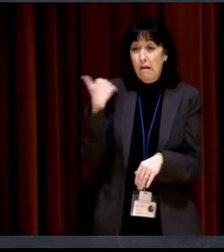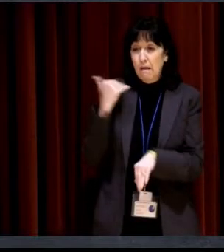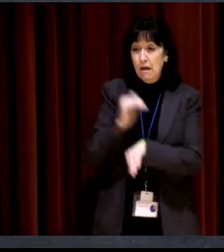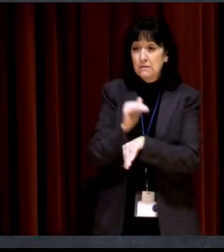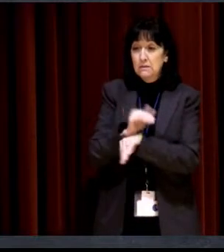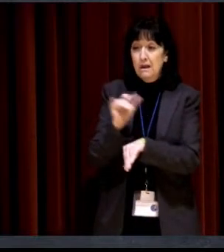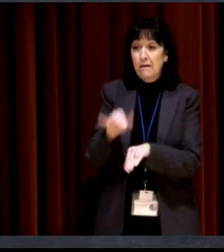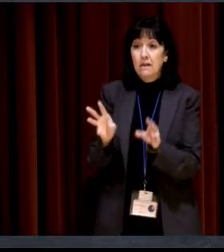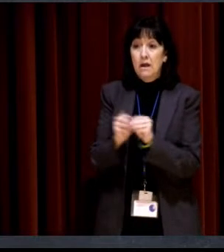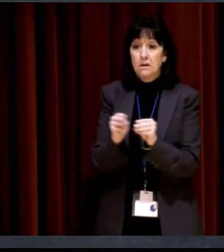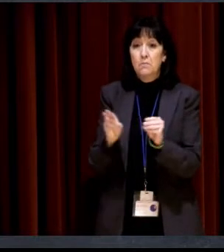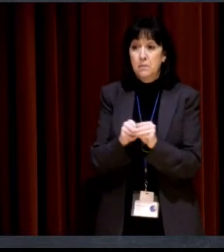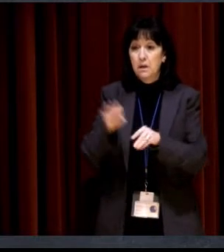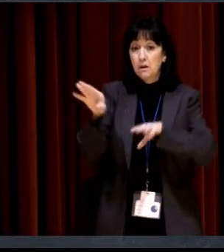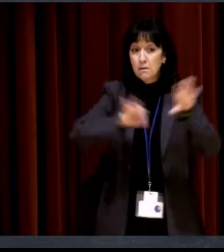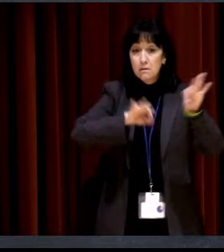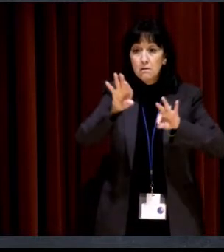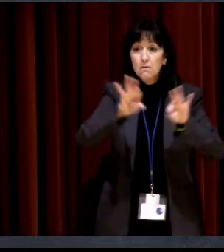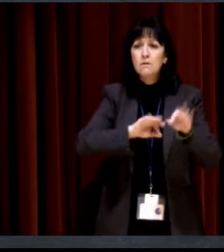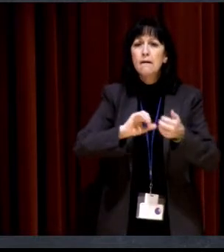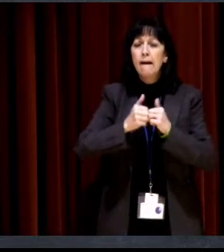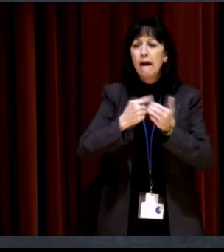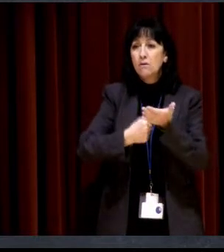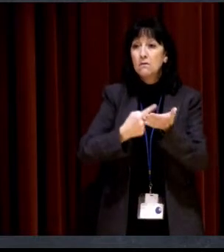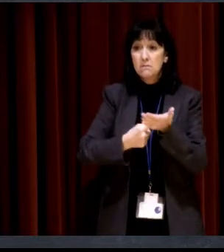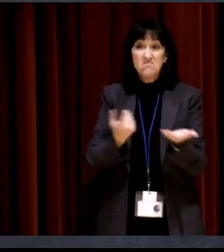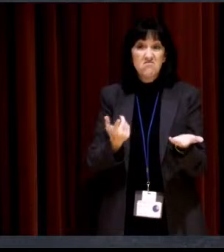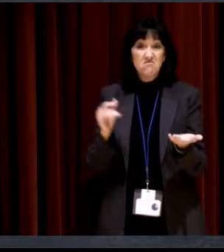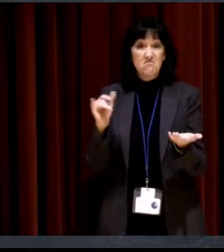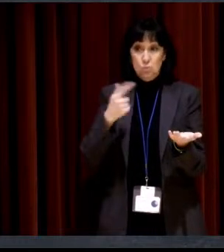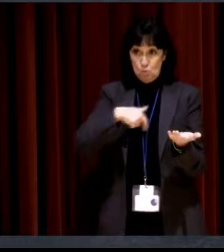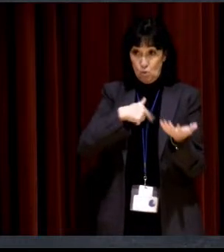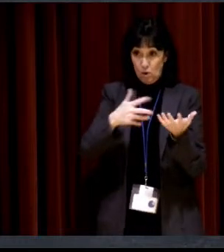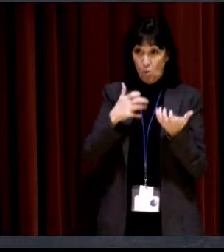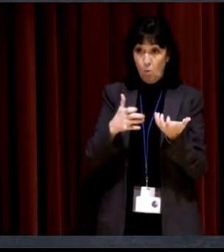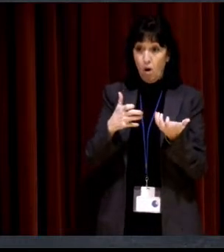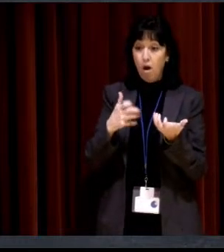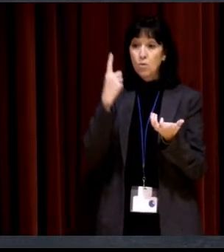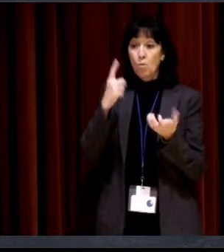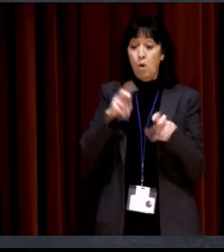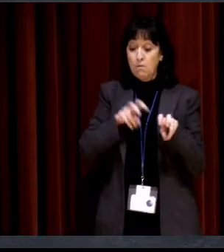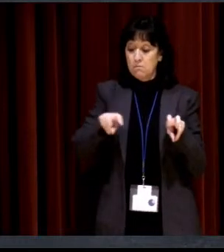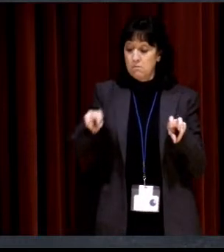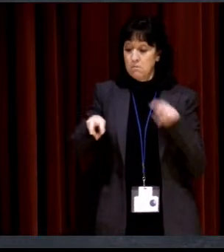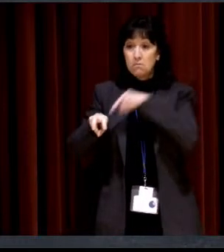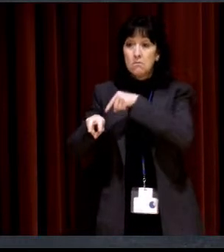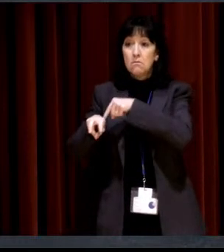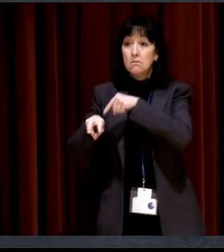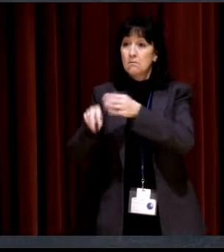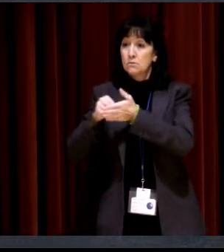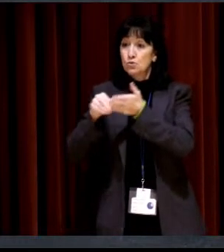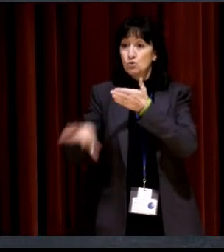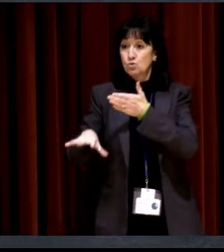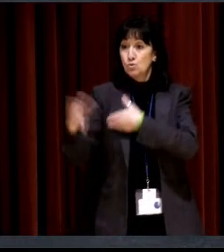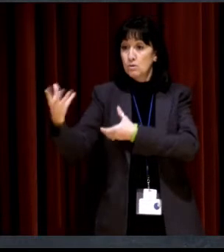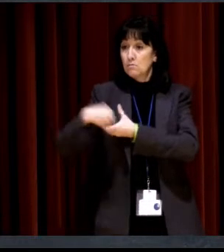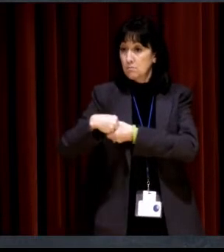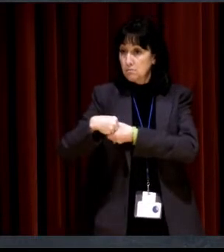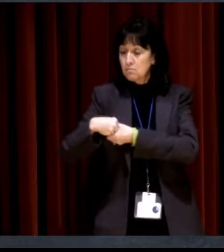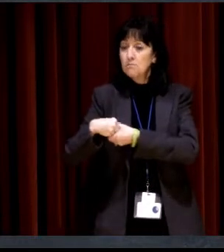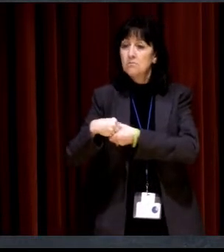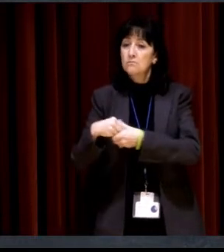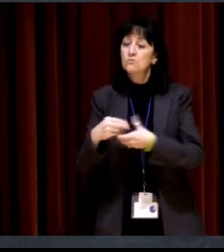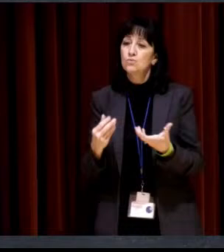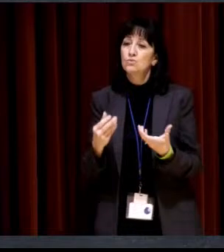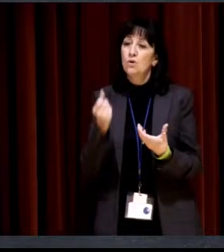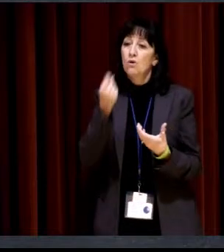we want a student on the board kind of thing. It's a little bit different this because this is mostly goes up to